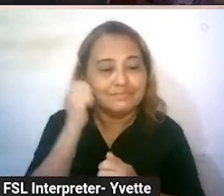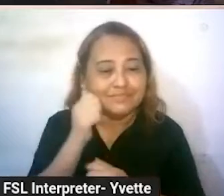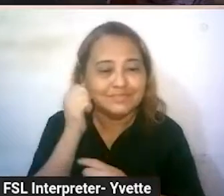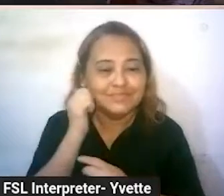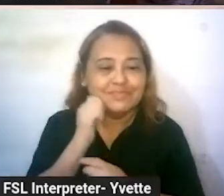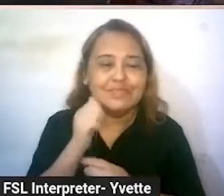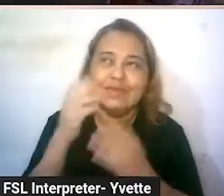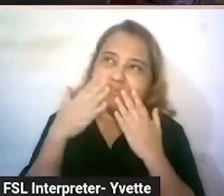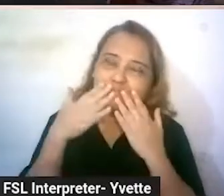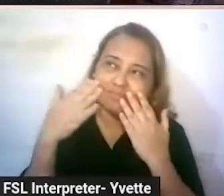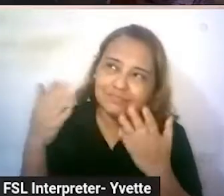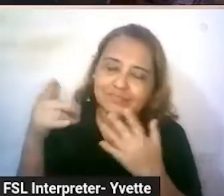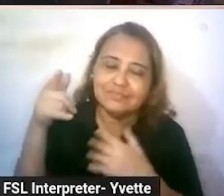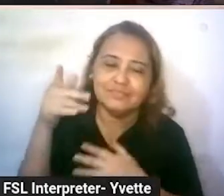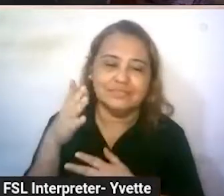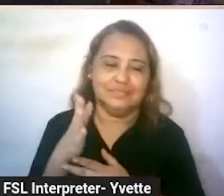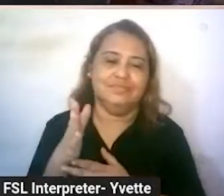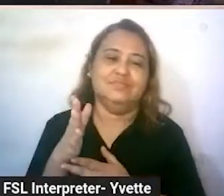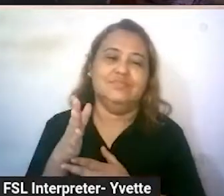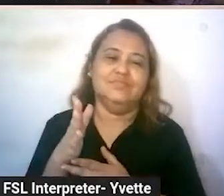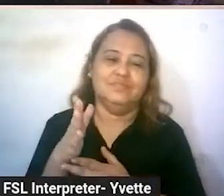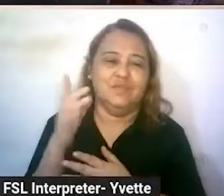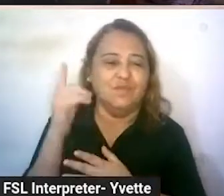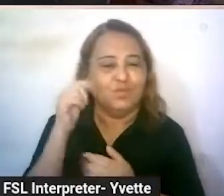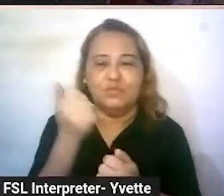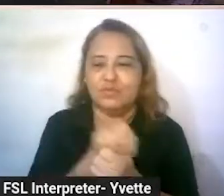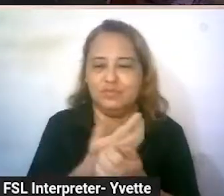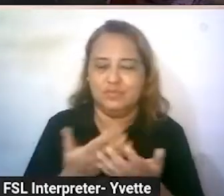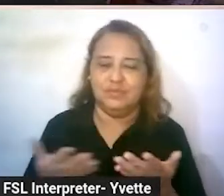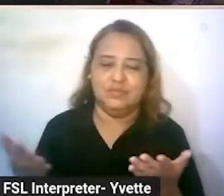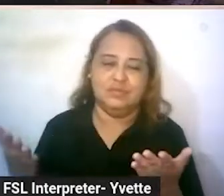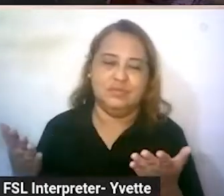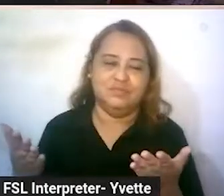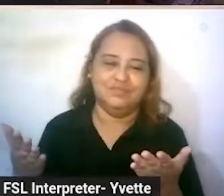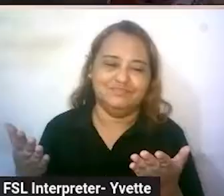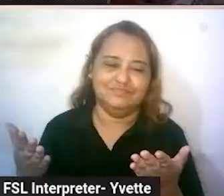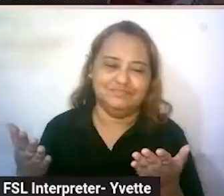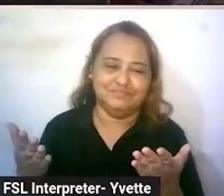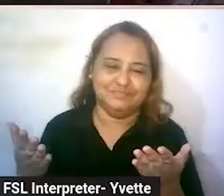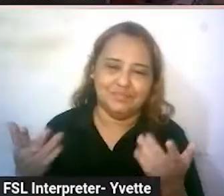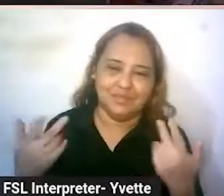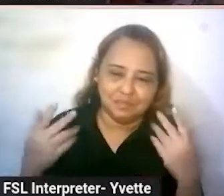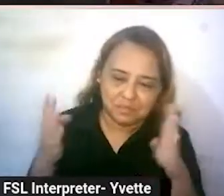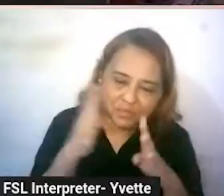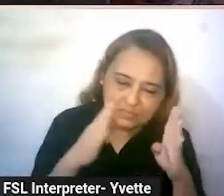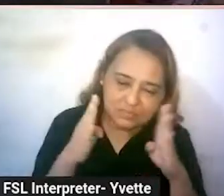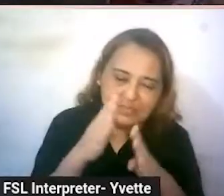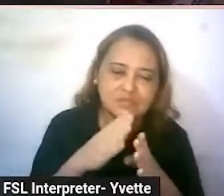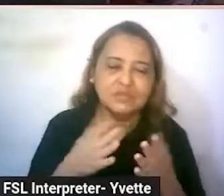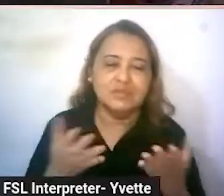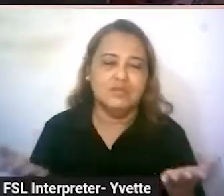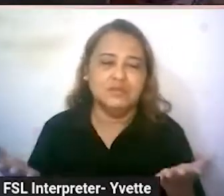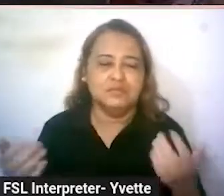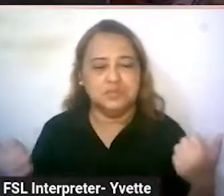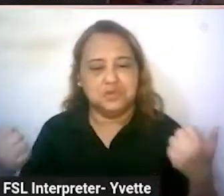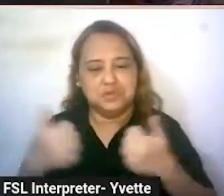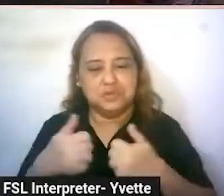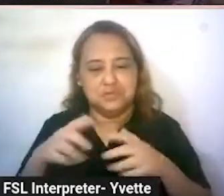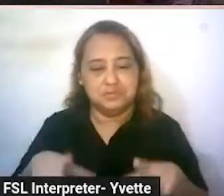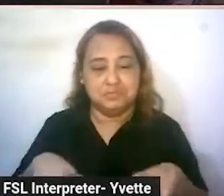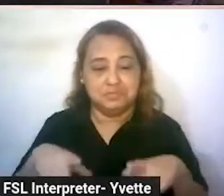thank the Lord for everything. Dumadaan ka man sa pagsubok or challenges in